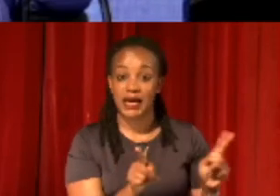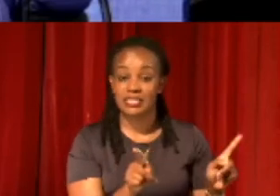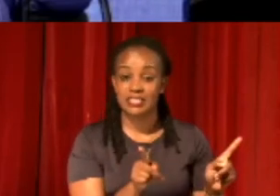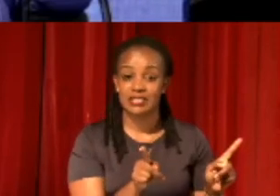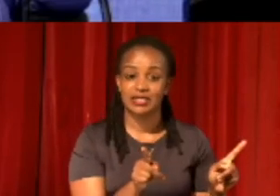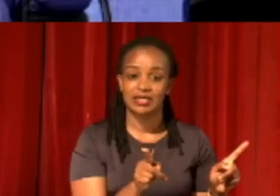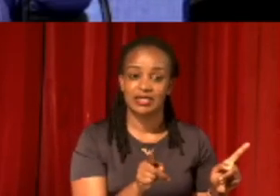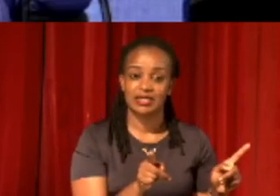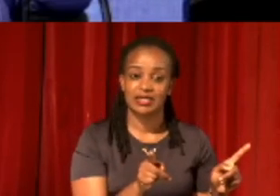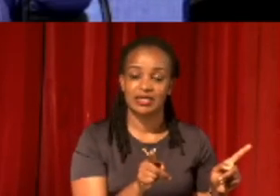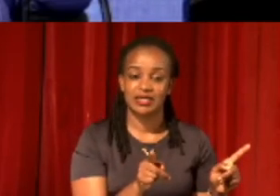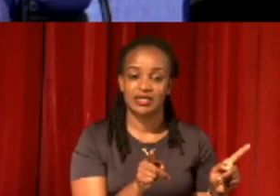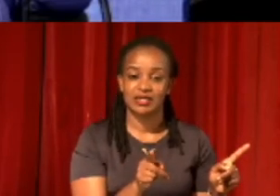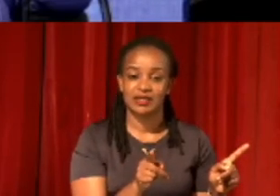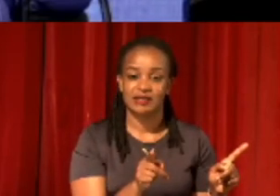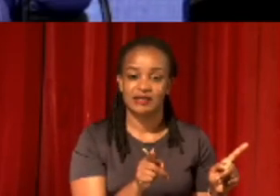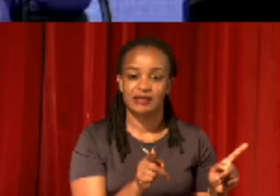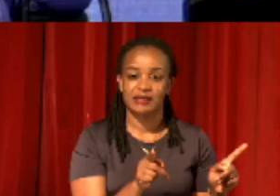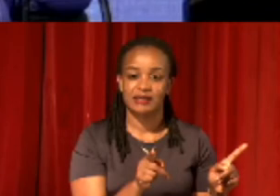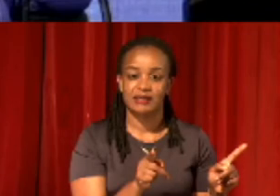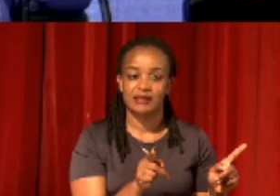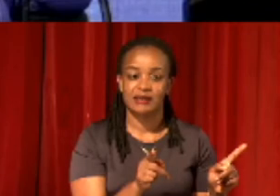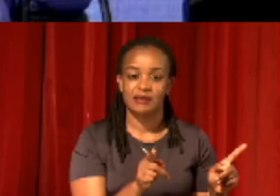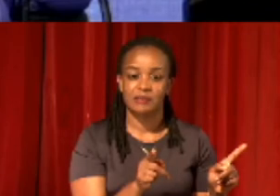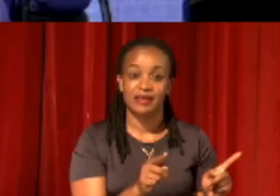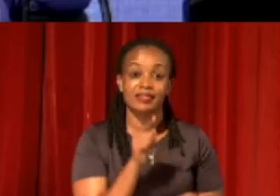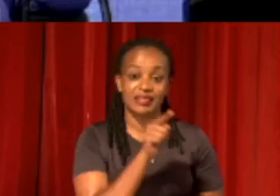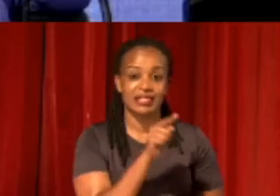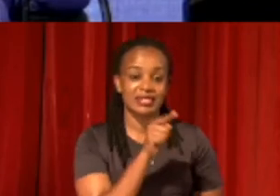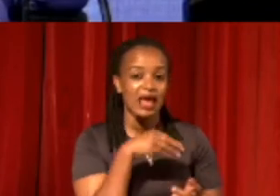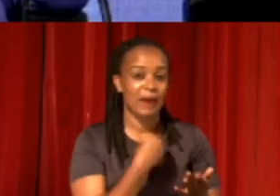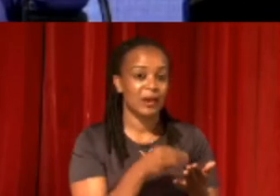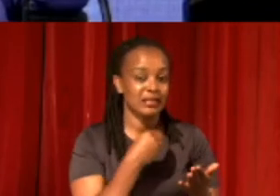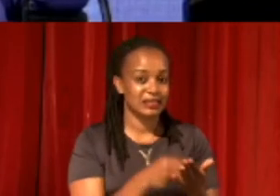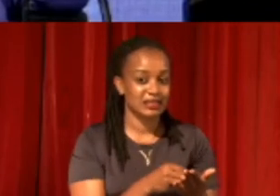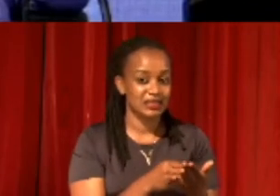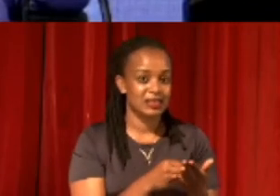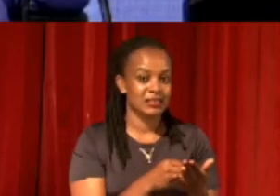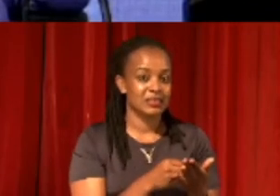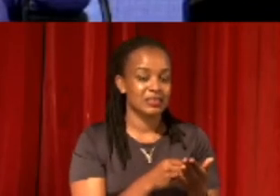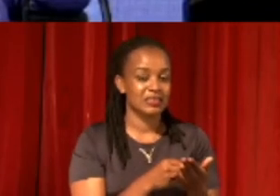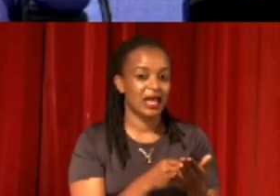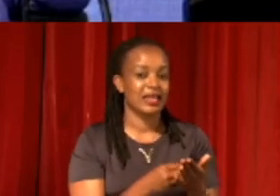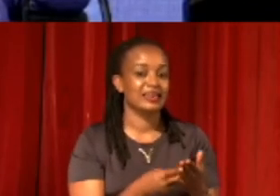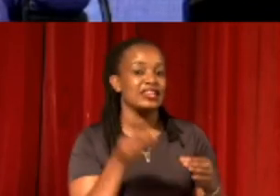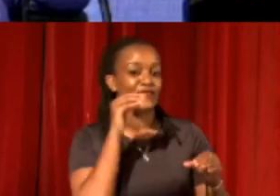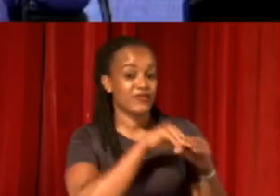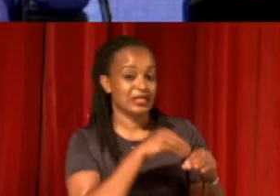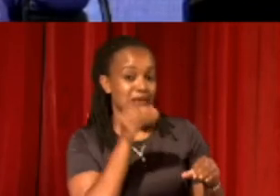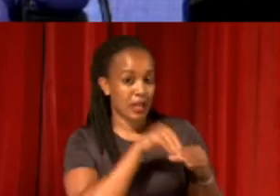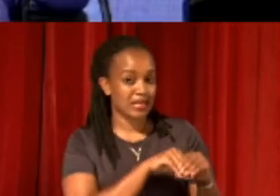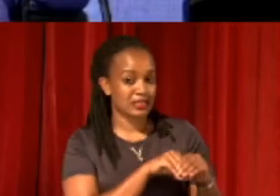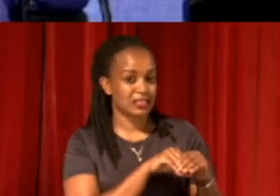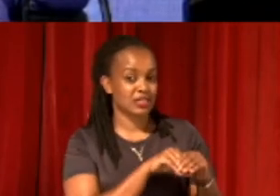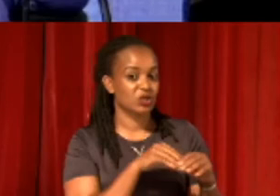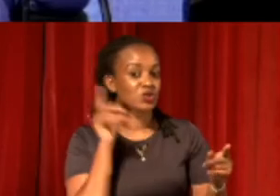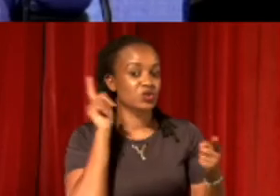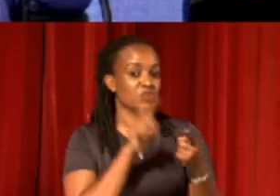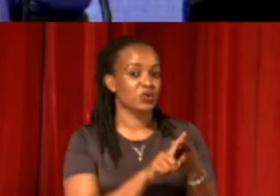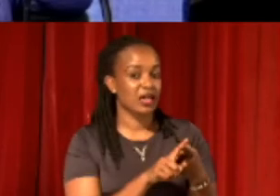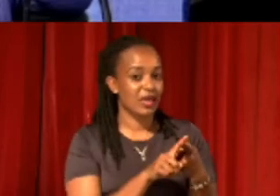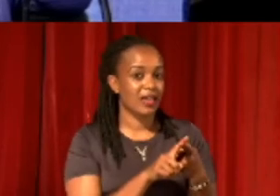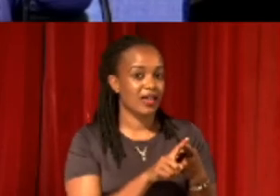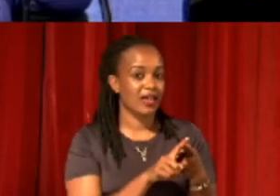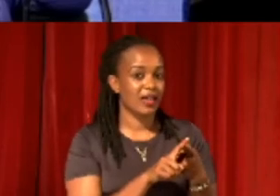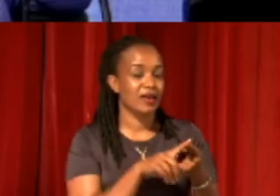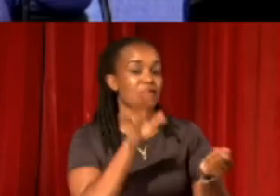from the works of their musicians. Yes. So I think that's where the disconnect was coming. It could be seen as an investment. This is an investment. Into the landlord's